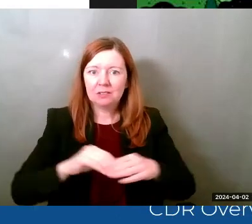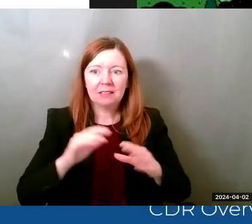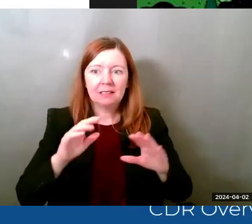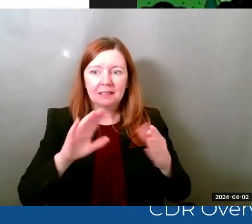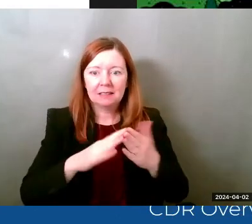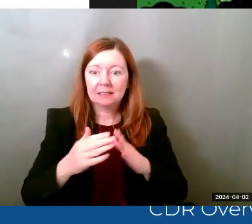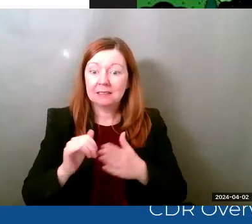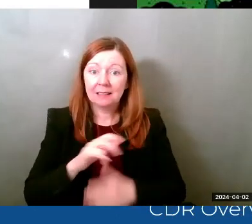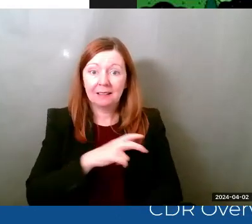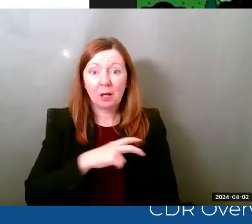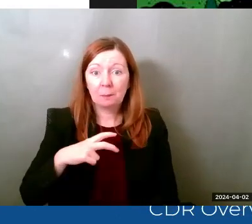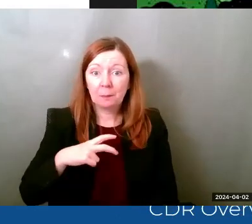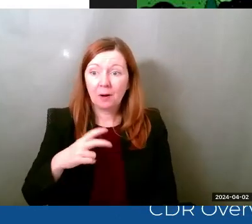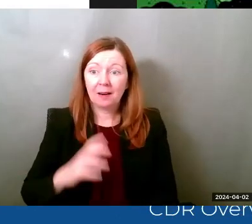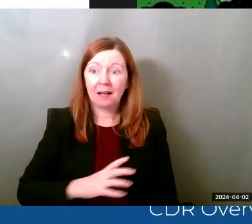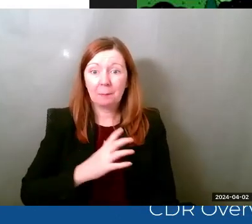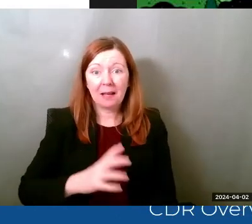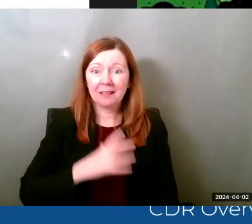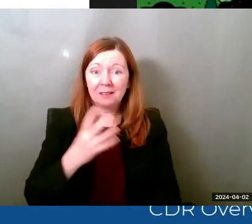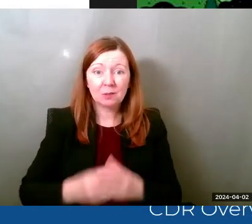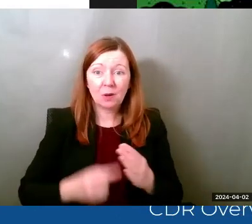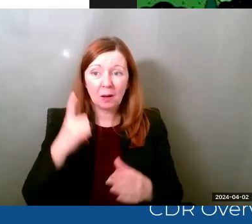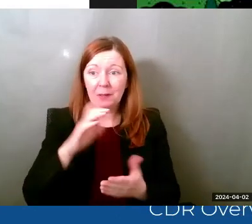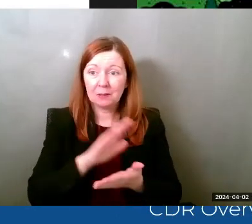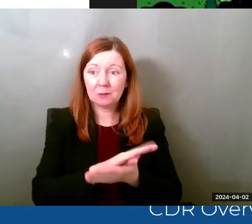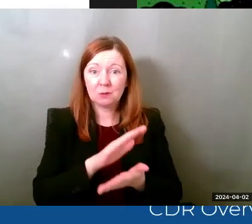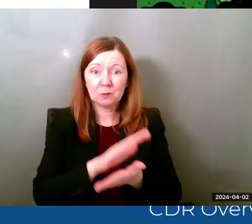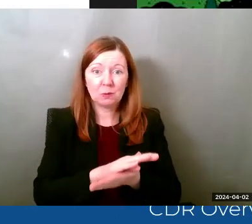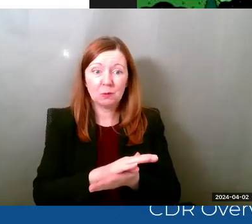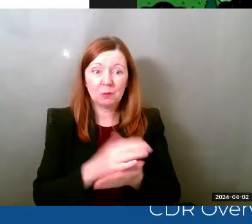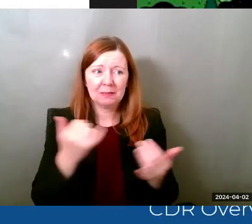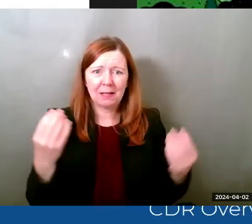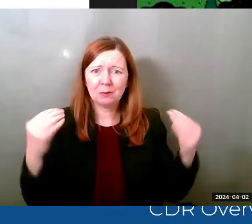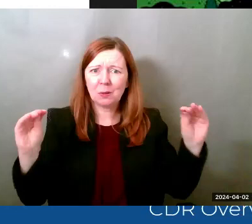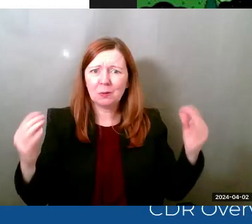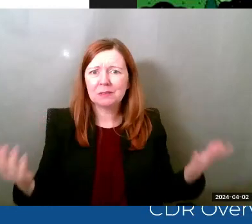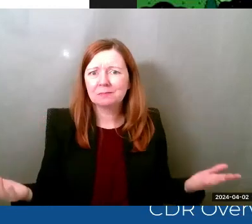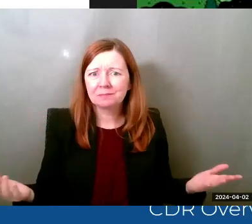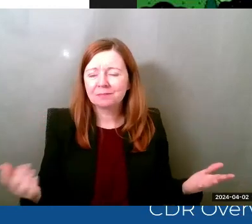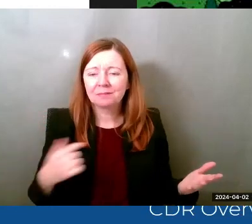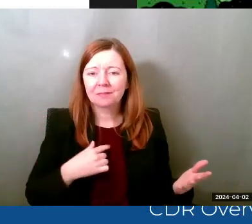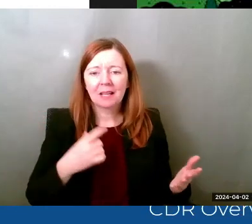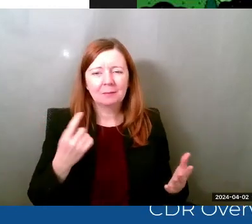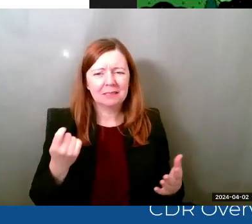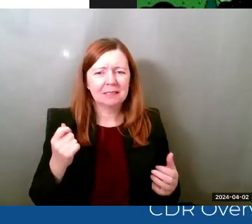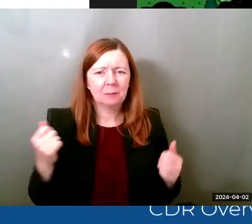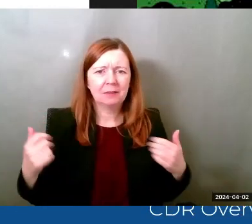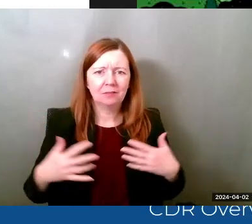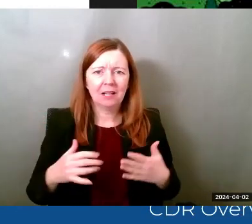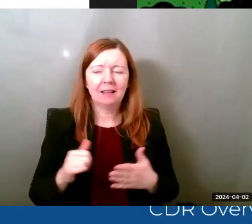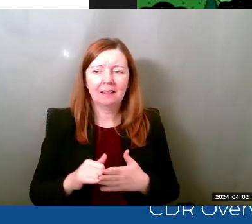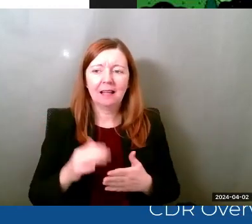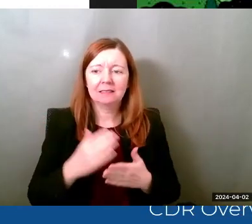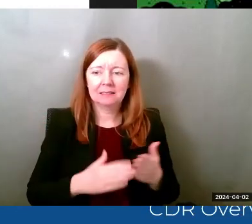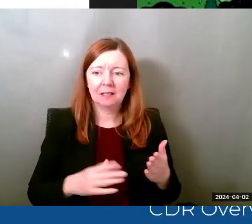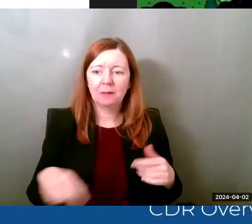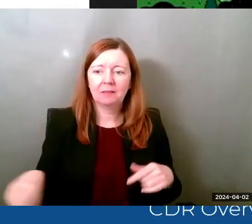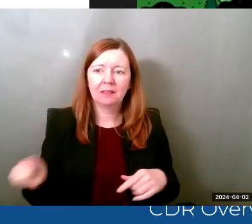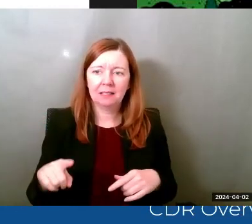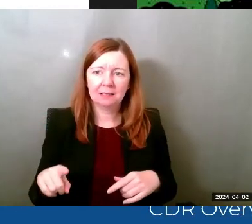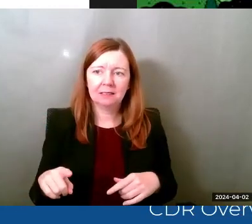that park amenity is gone because the school has now been sold. So I'm just a little bit afraid that some of these